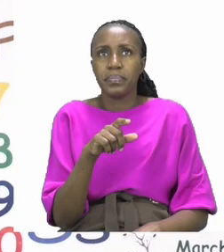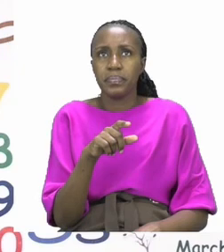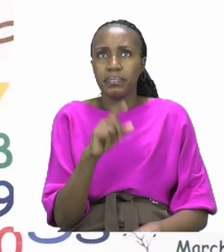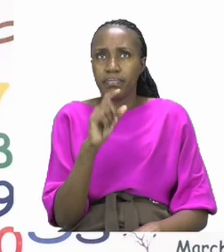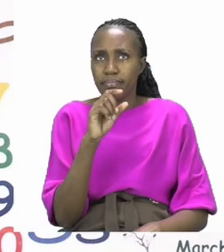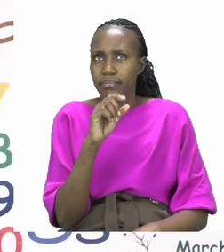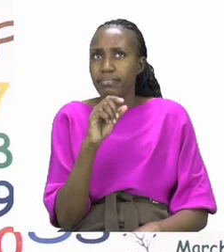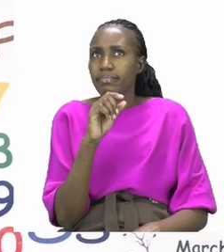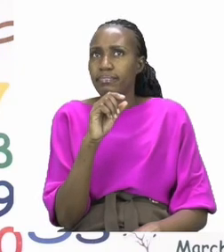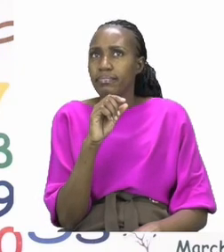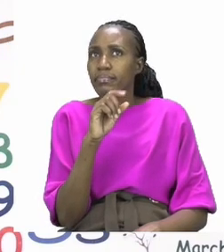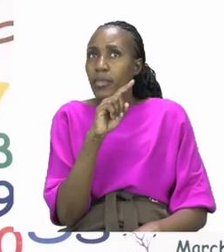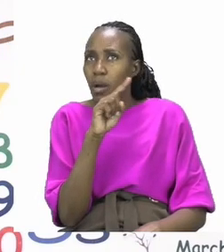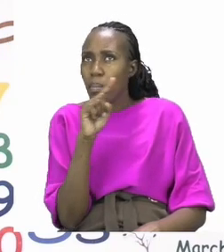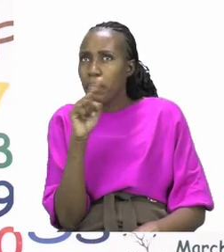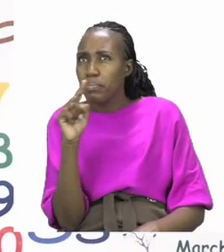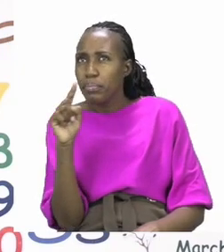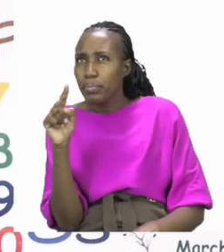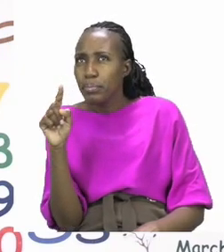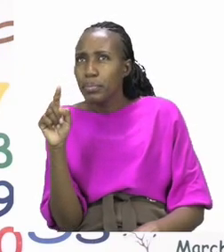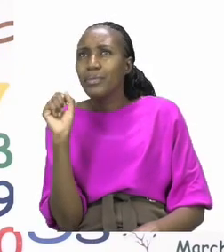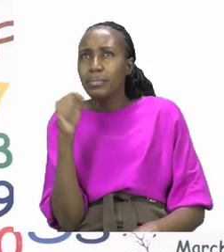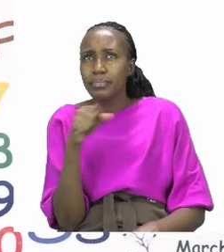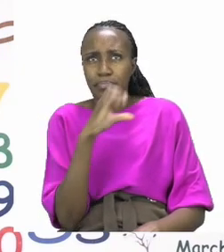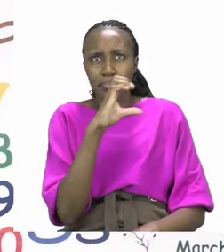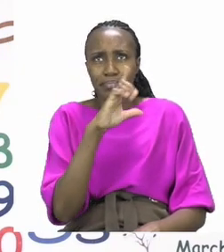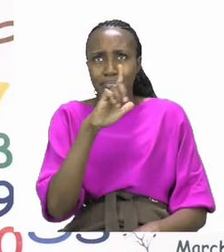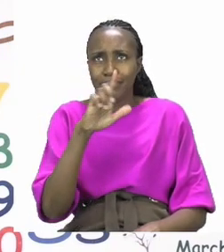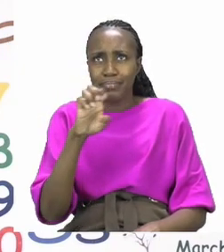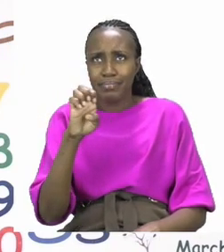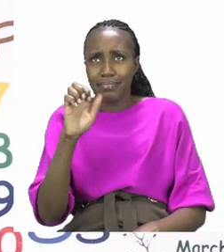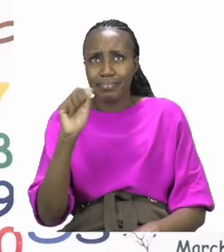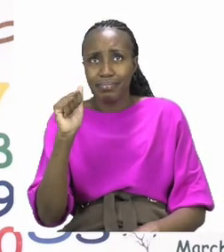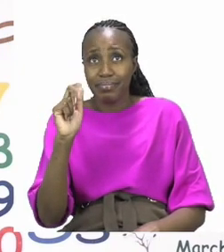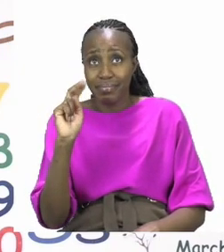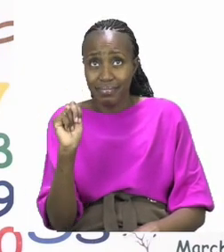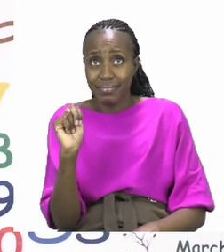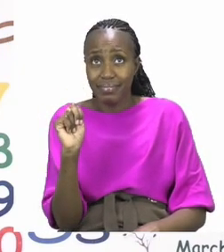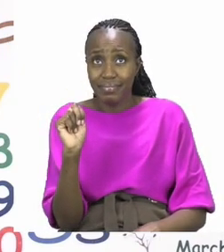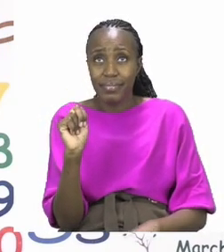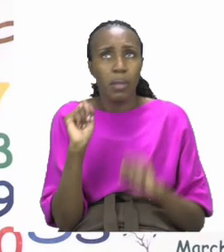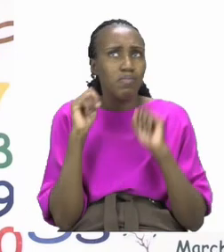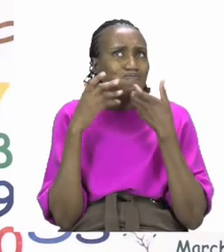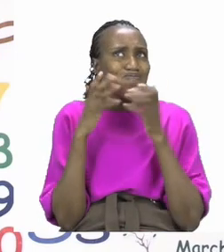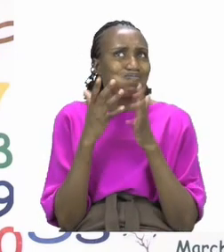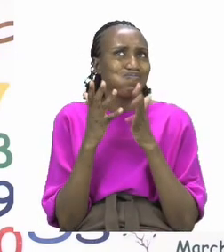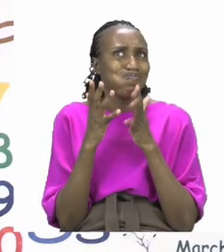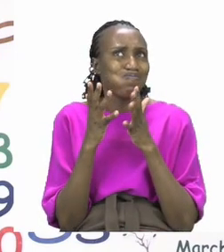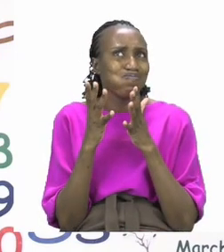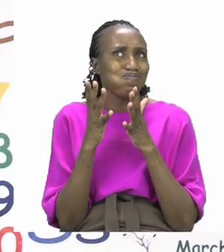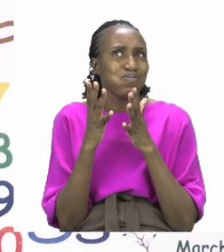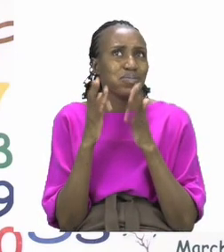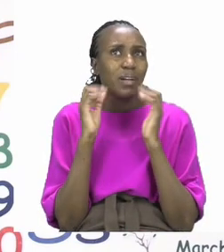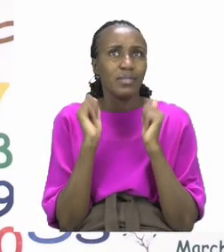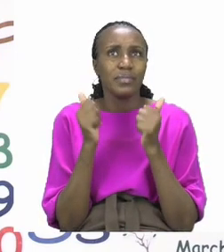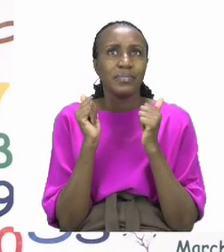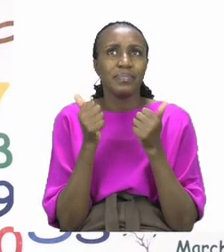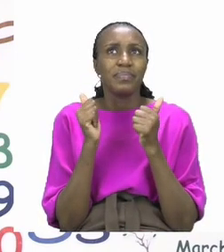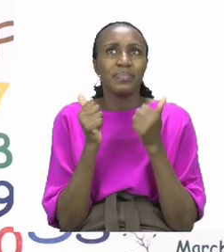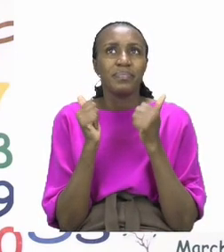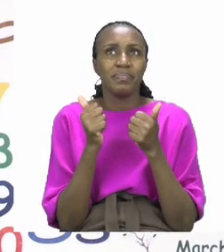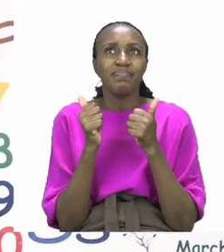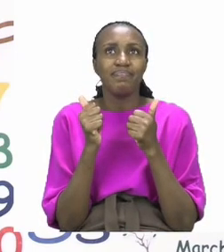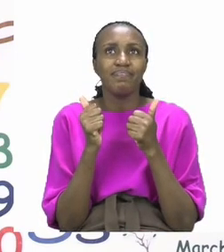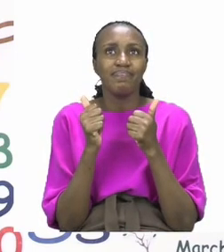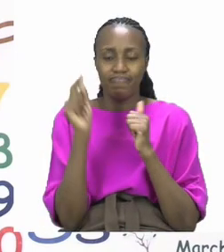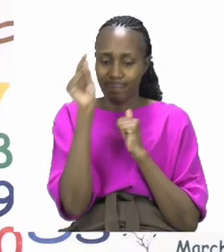Instead, it is going across the word clean. Well done if you found it before me. Let's go